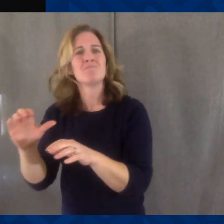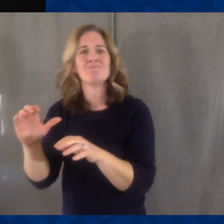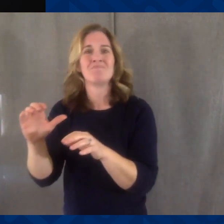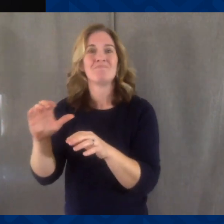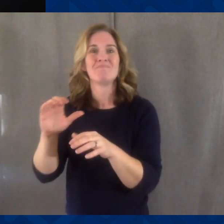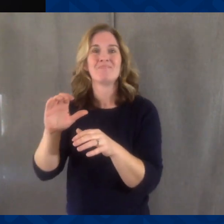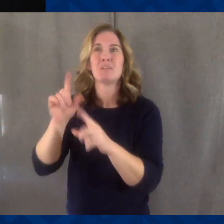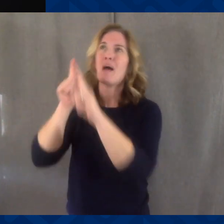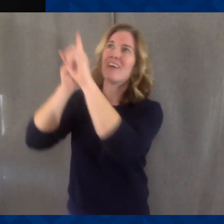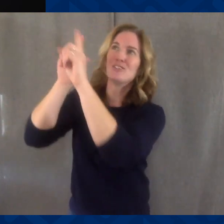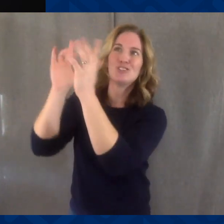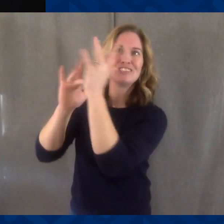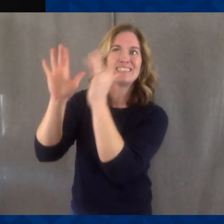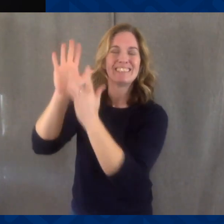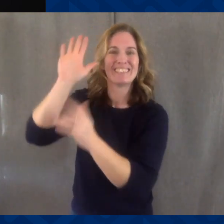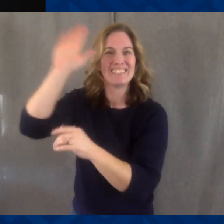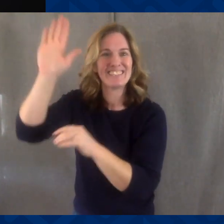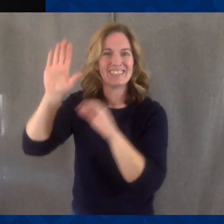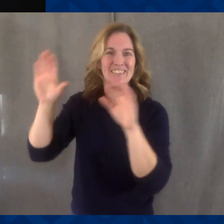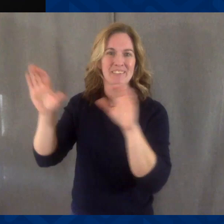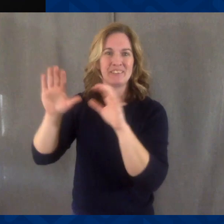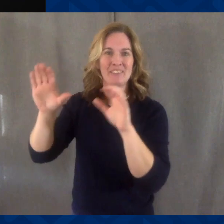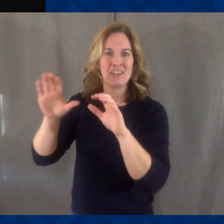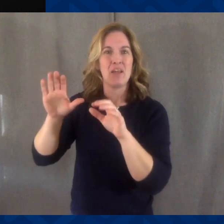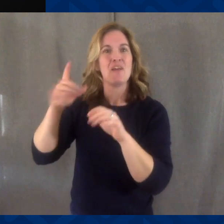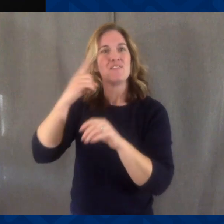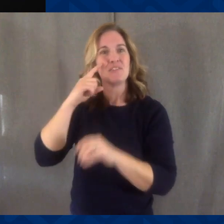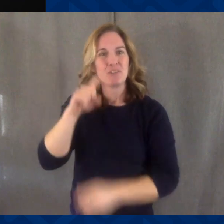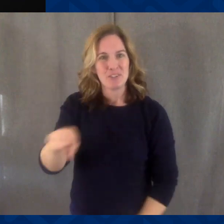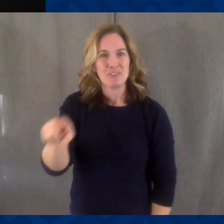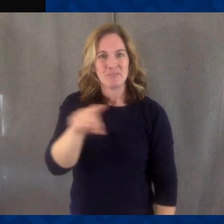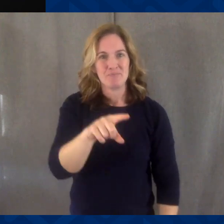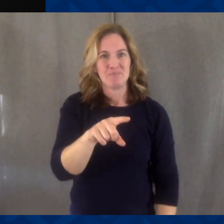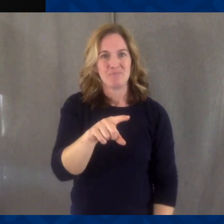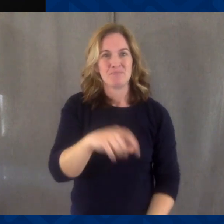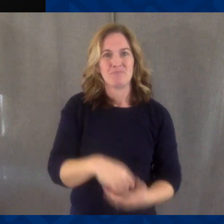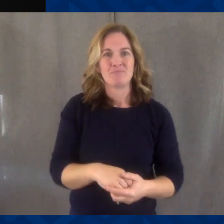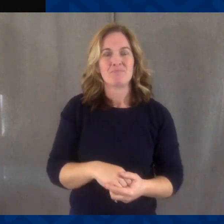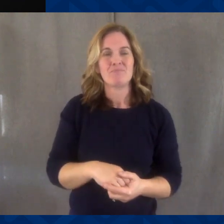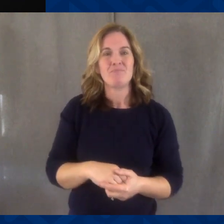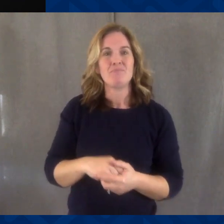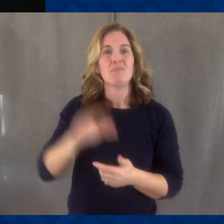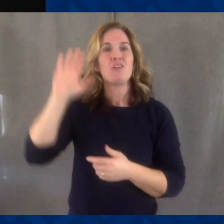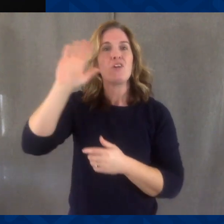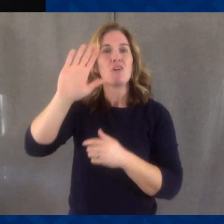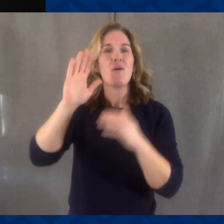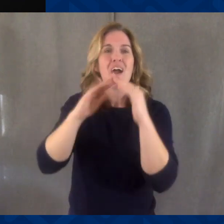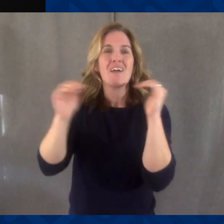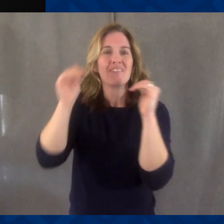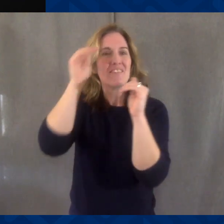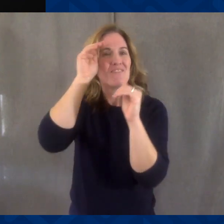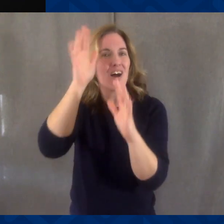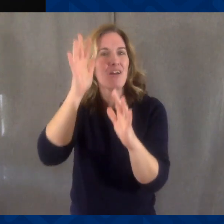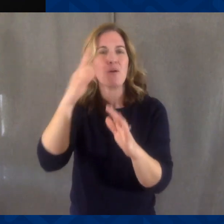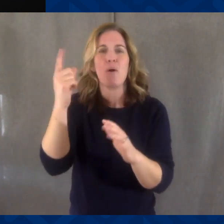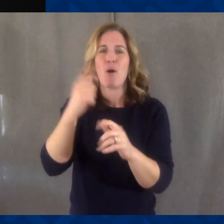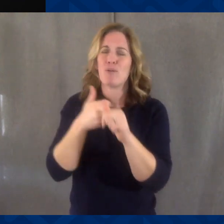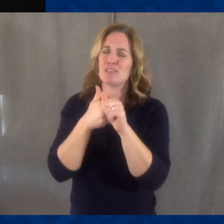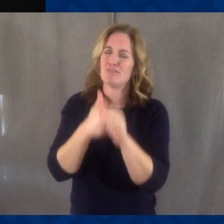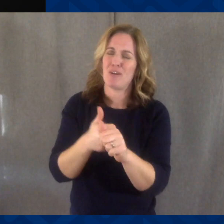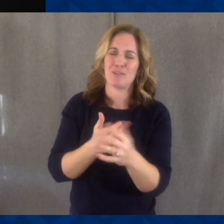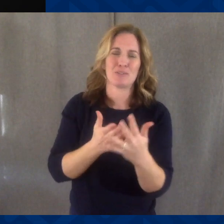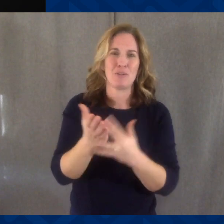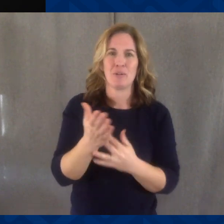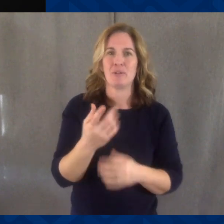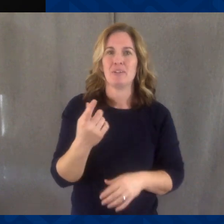for you. I want you to know today that your Heavenly Father always follows through. Always follows through. Just